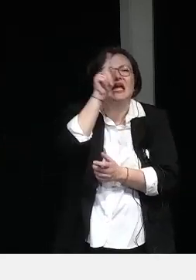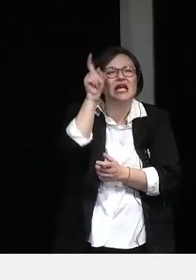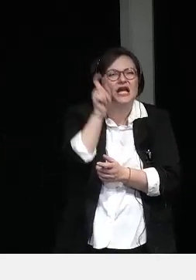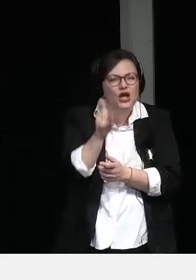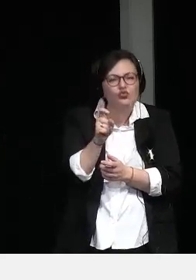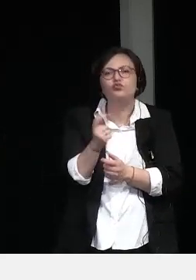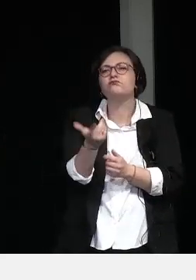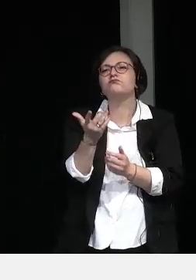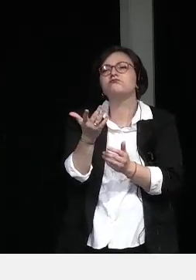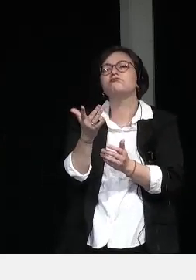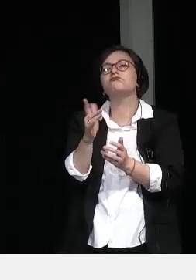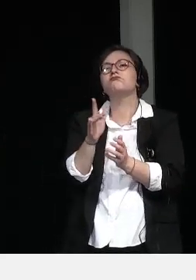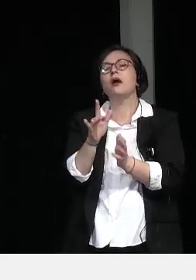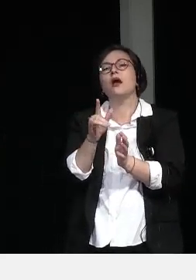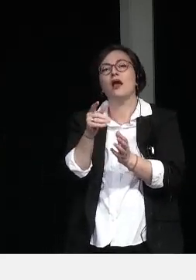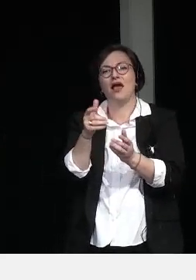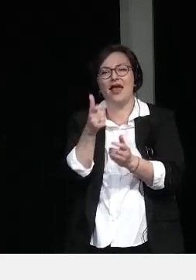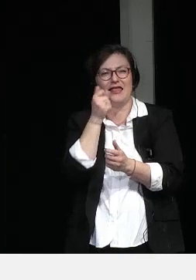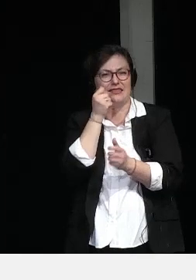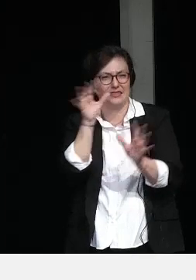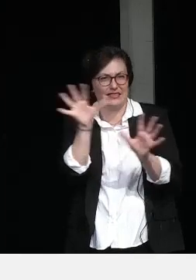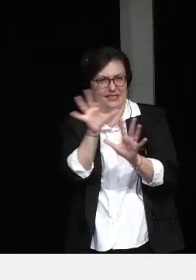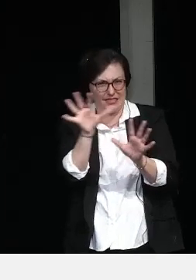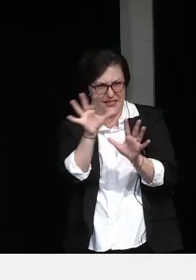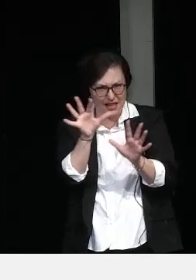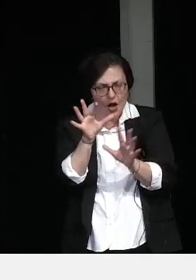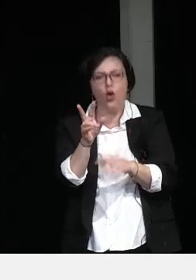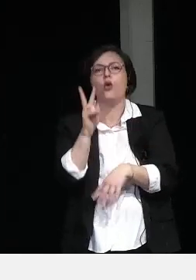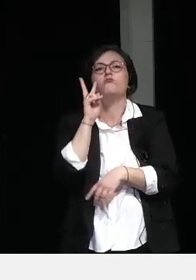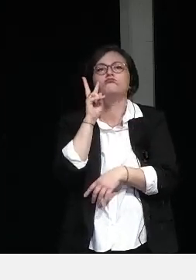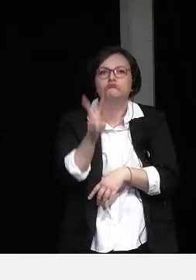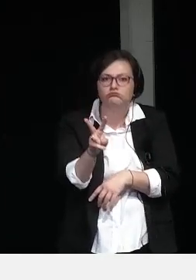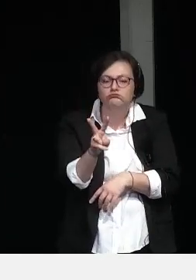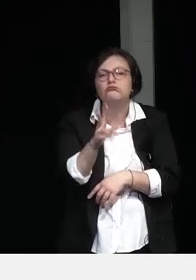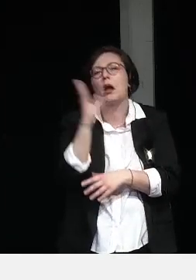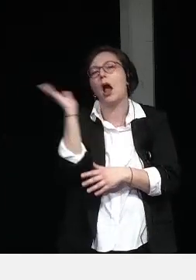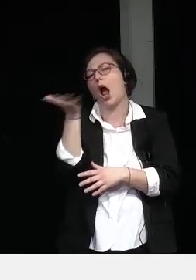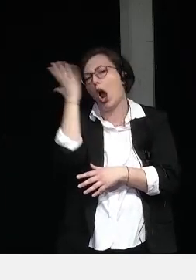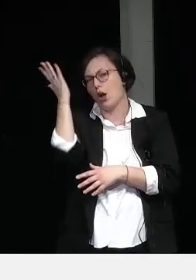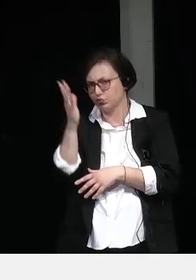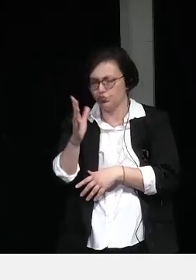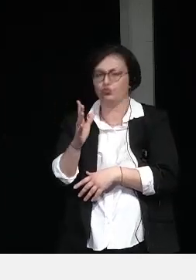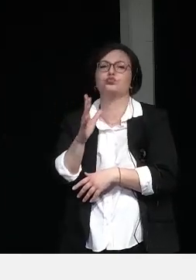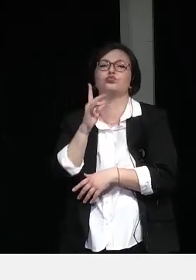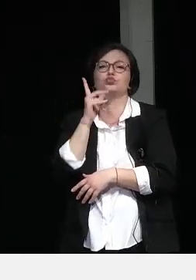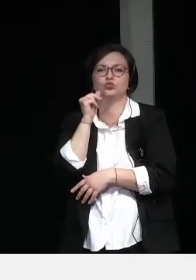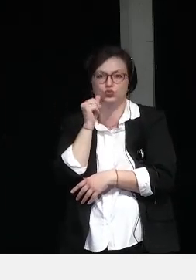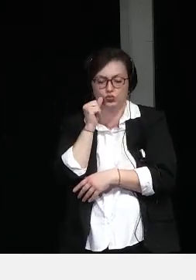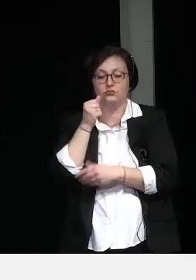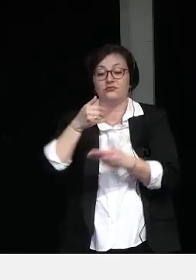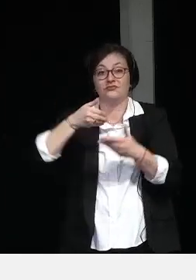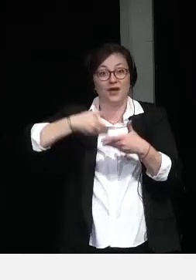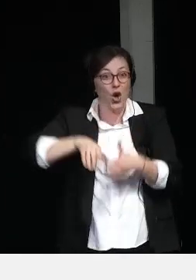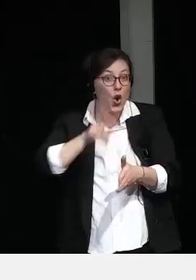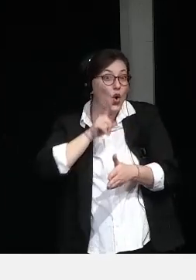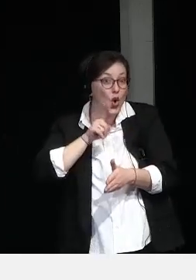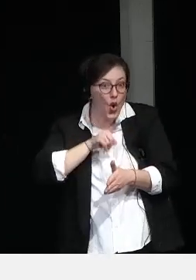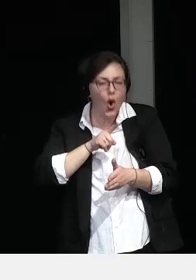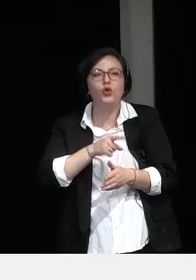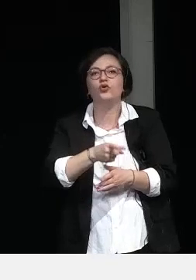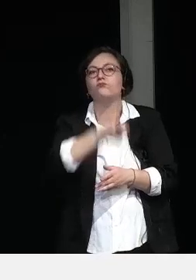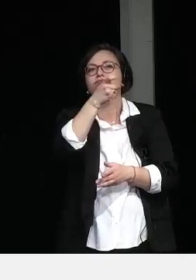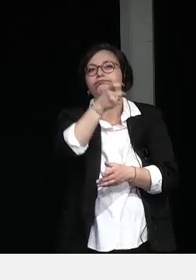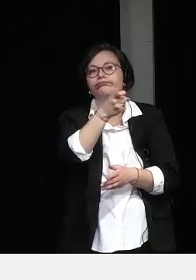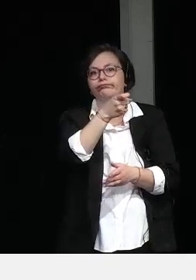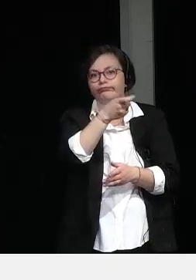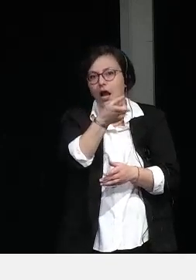and people say, can you forgive? It's no word. I mean, you can't do this question just straight